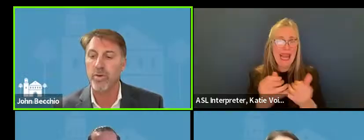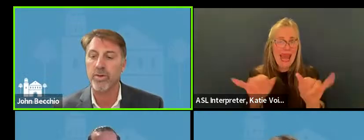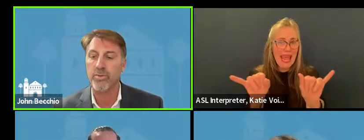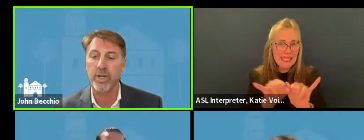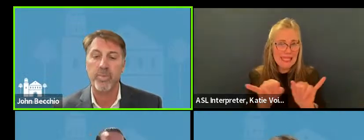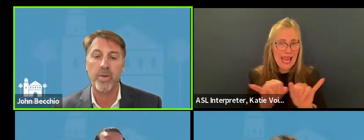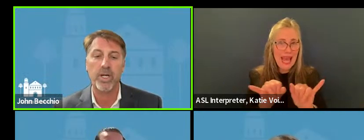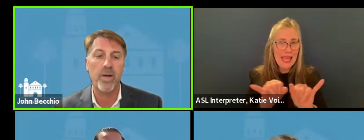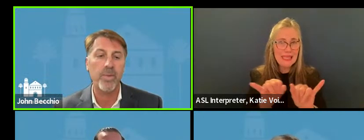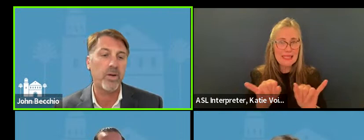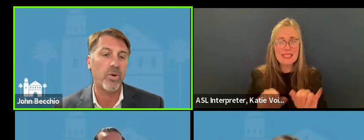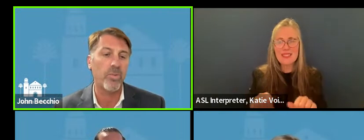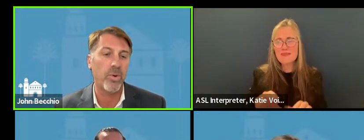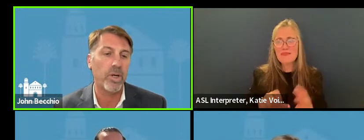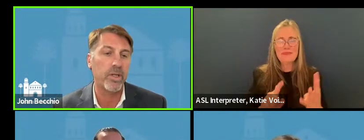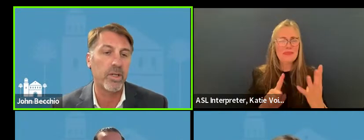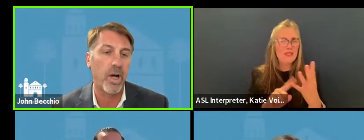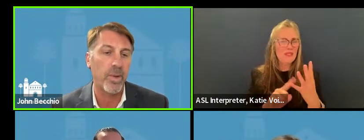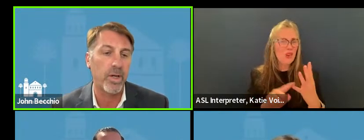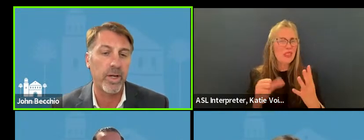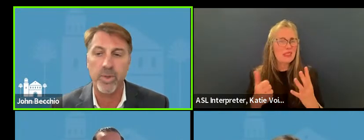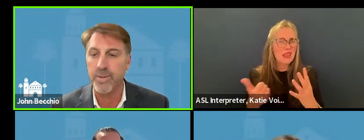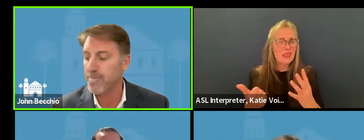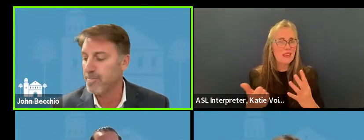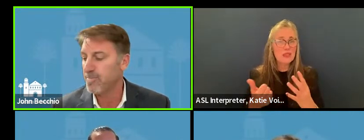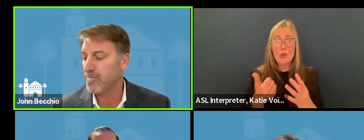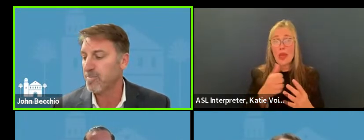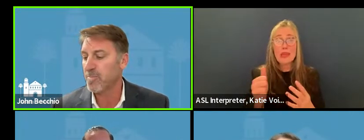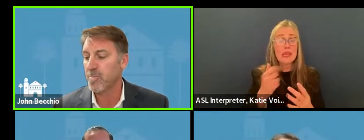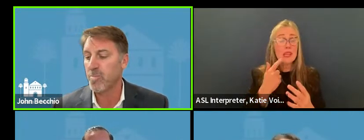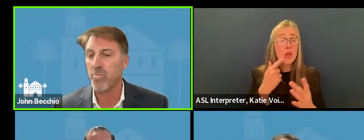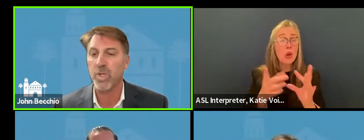item over for any public comment or board comment or input.